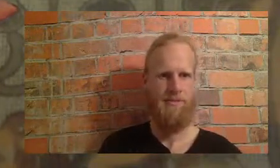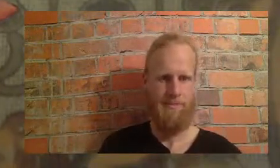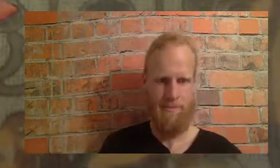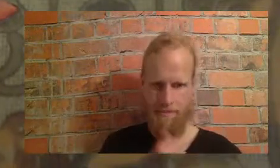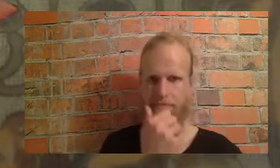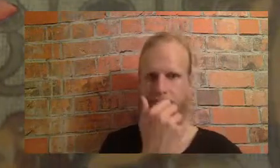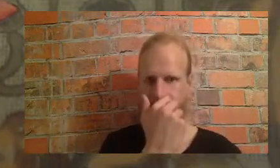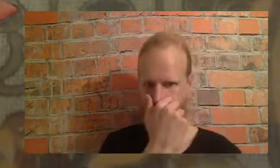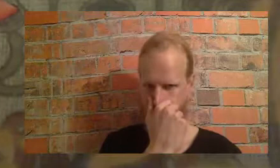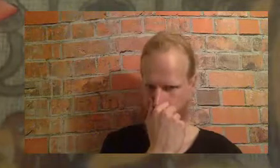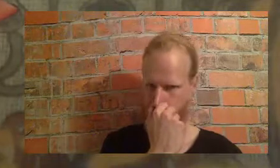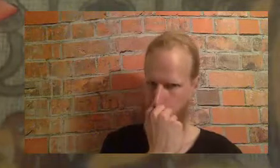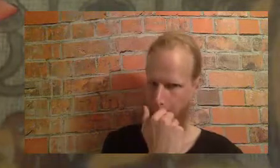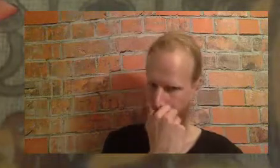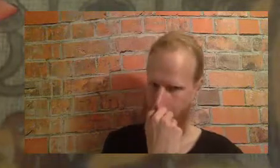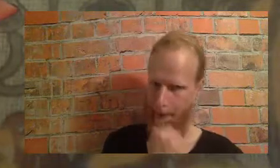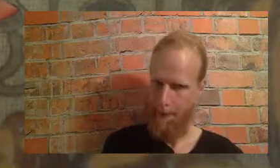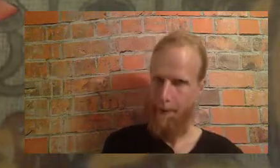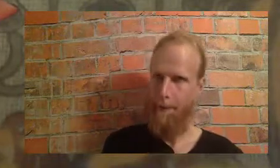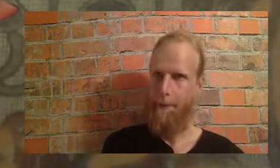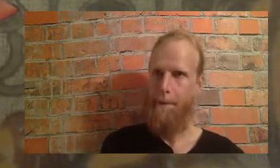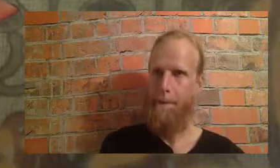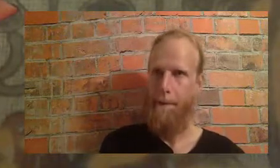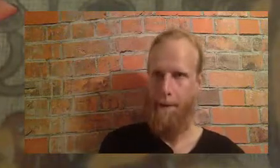that shows me where this started.